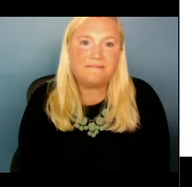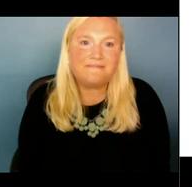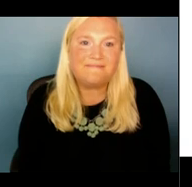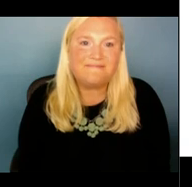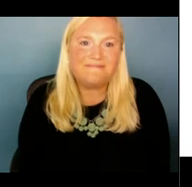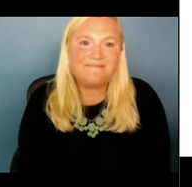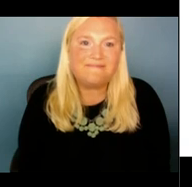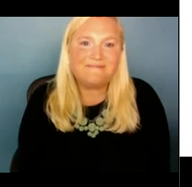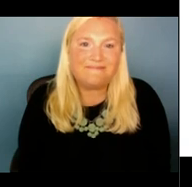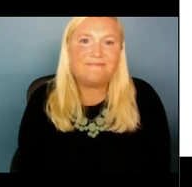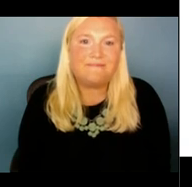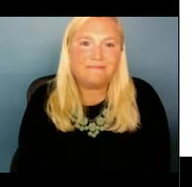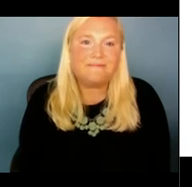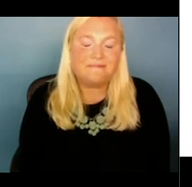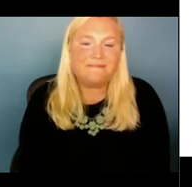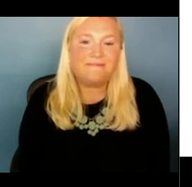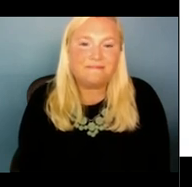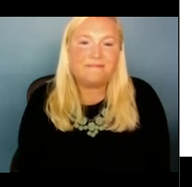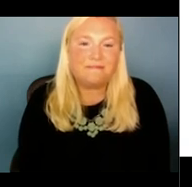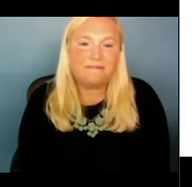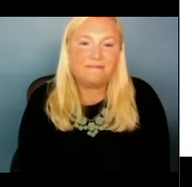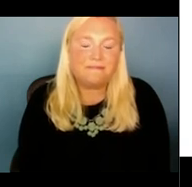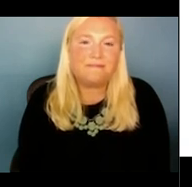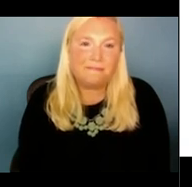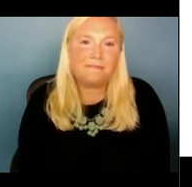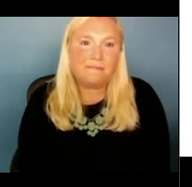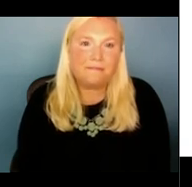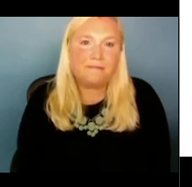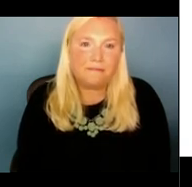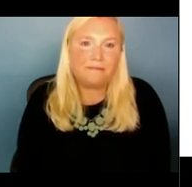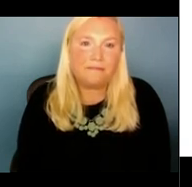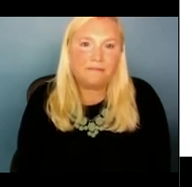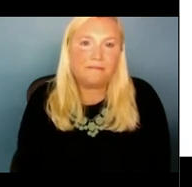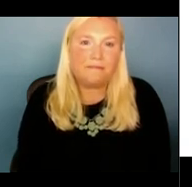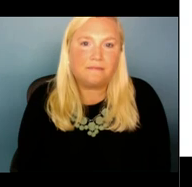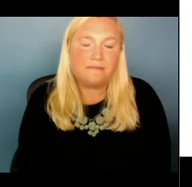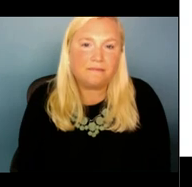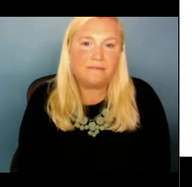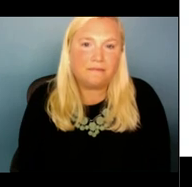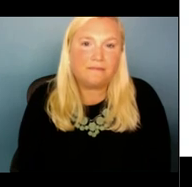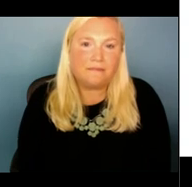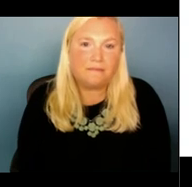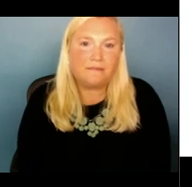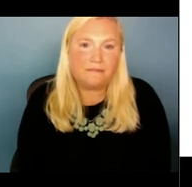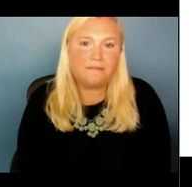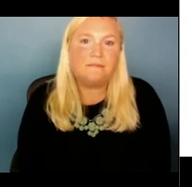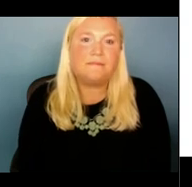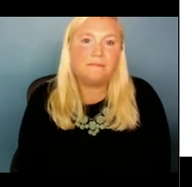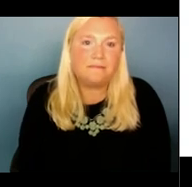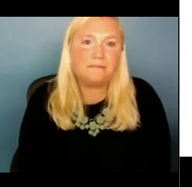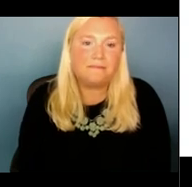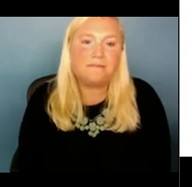of the wrong thing, right? They're going to be pushing for the fluency when really what the child needs may not be that.